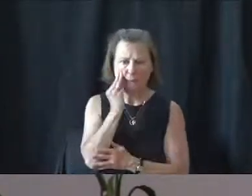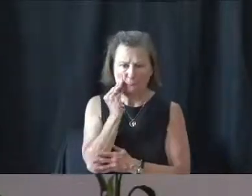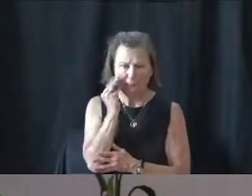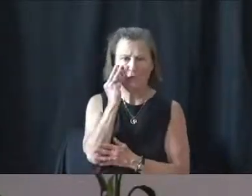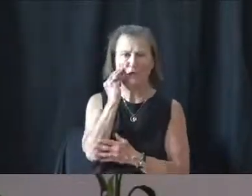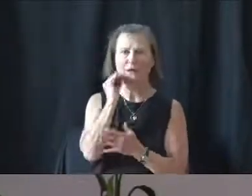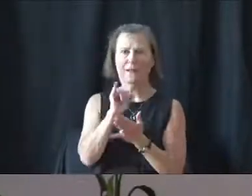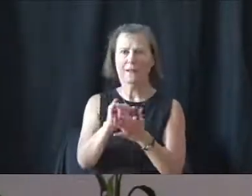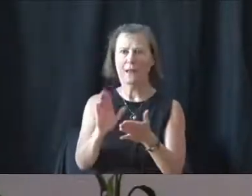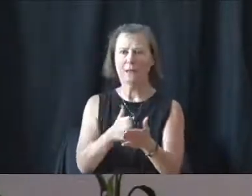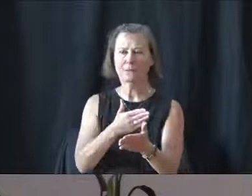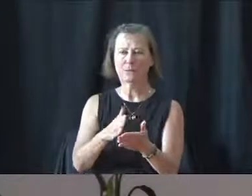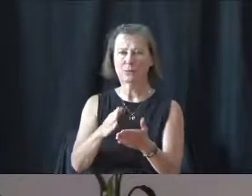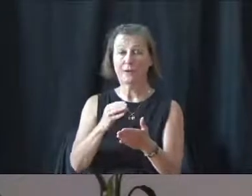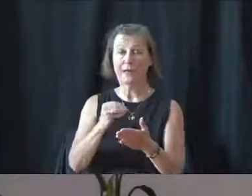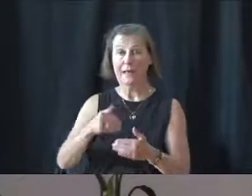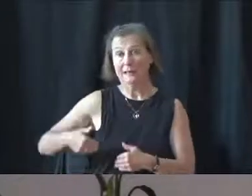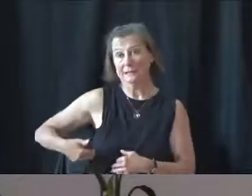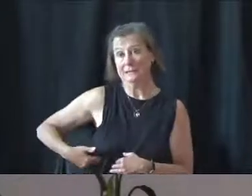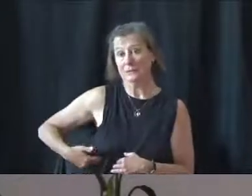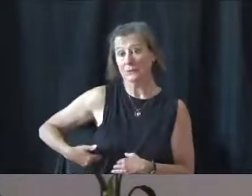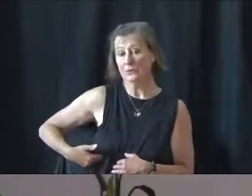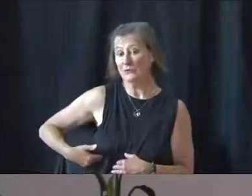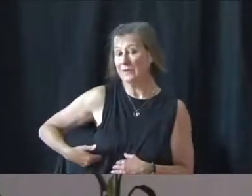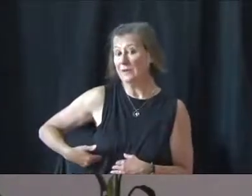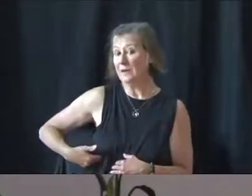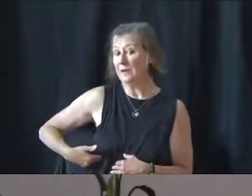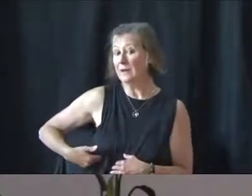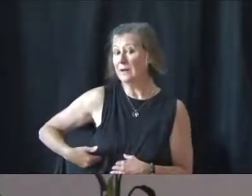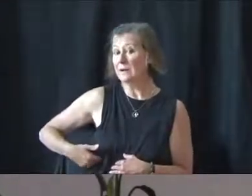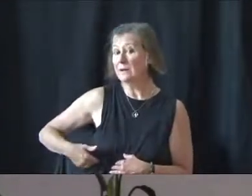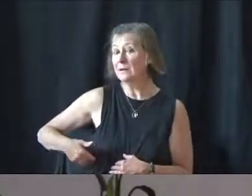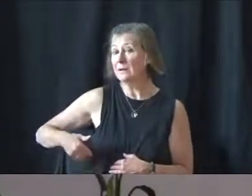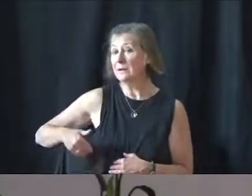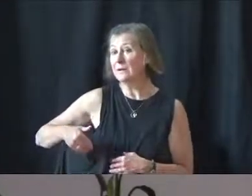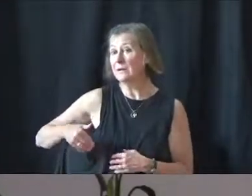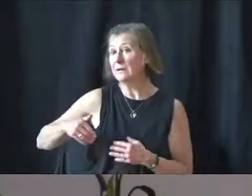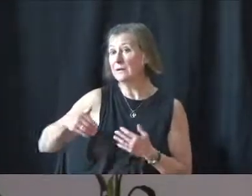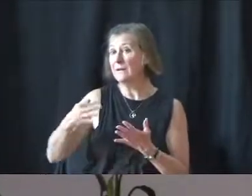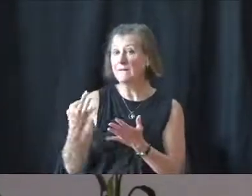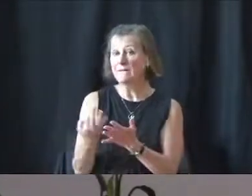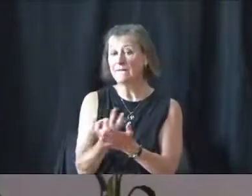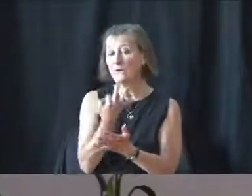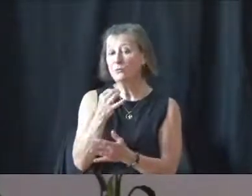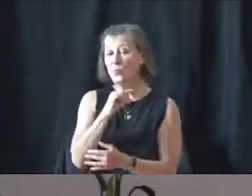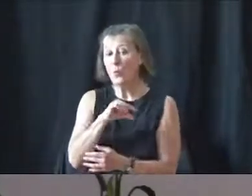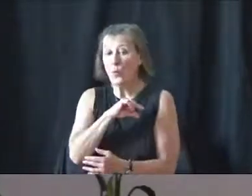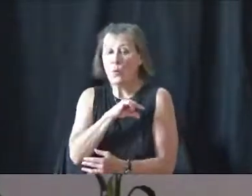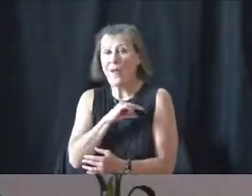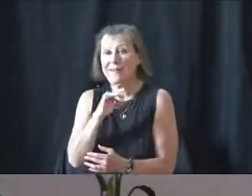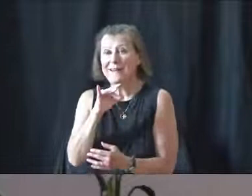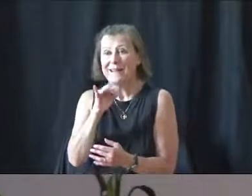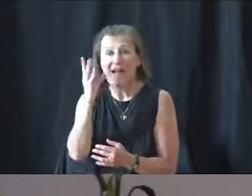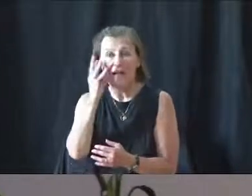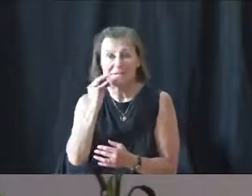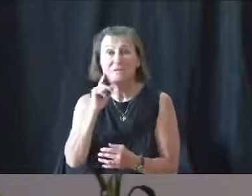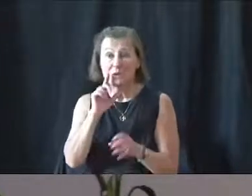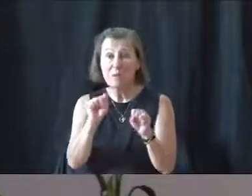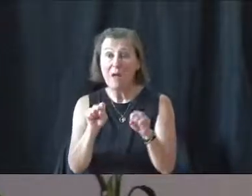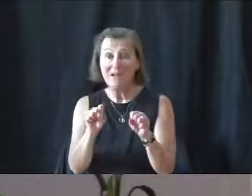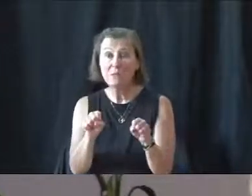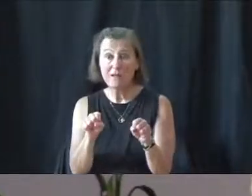And I took with me an intuition that a similarly fresh quality of experience is probably